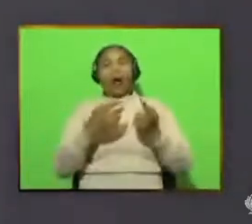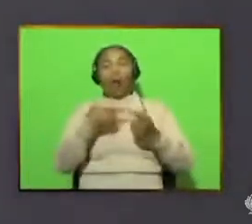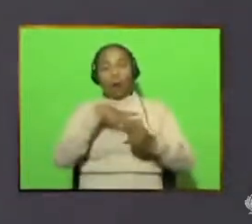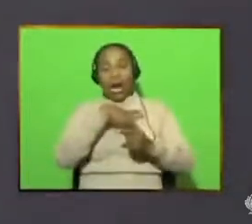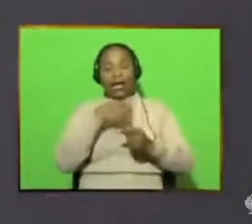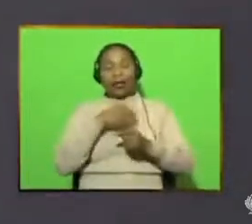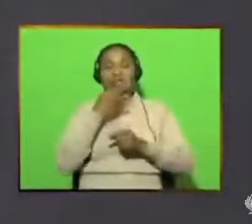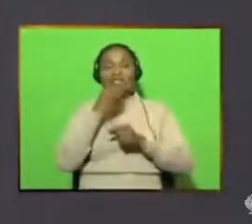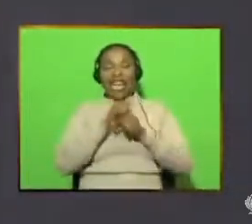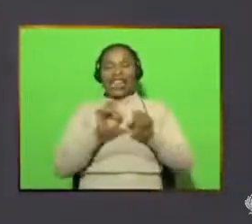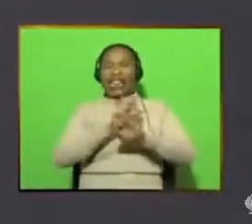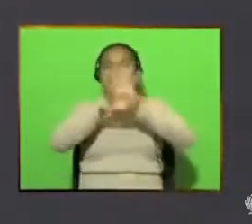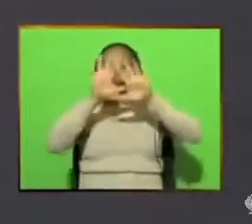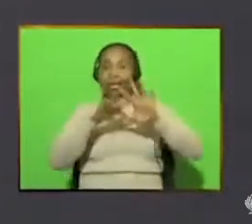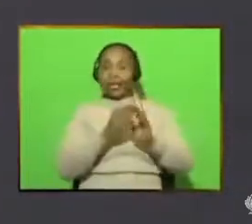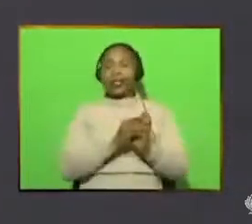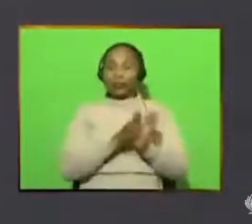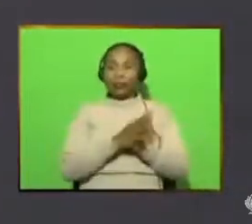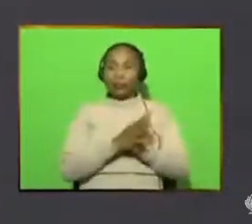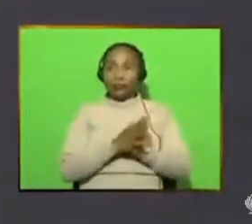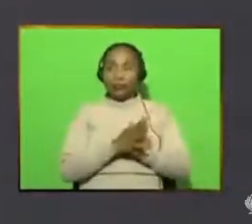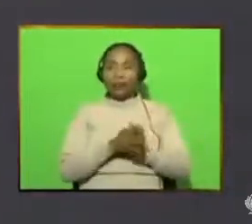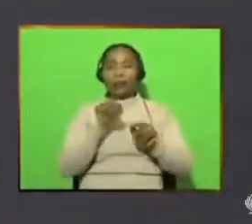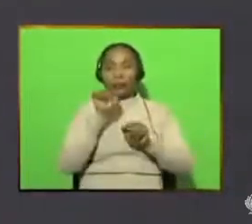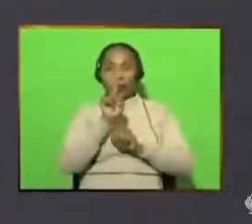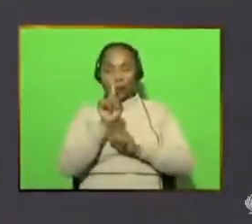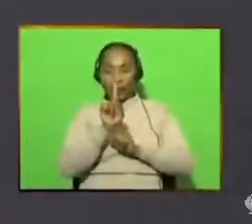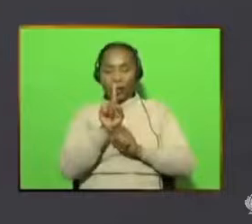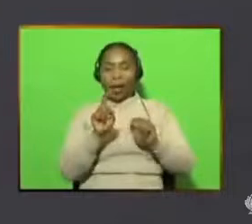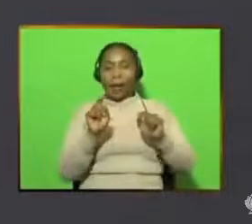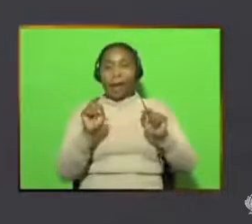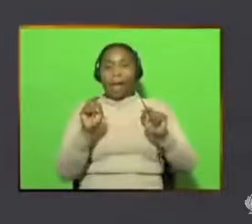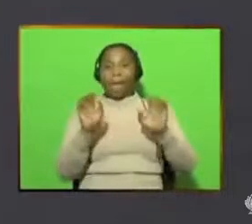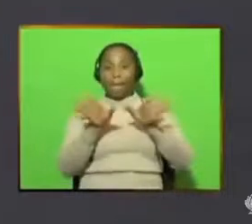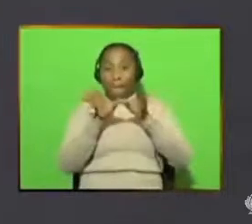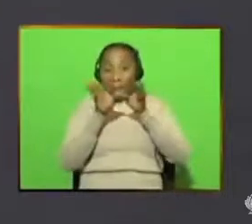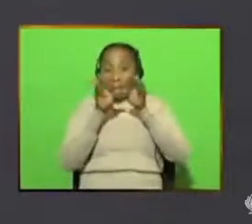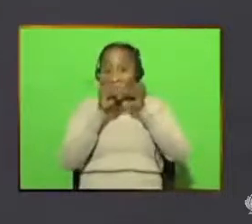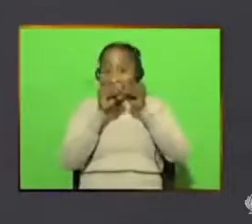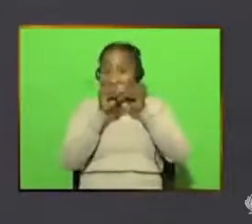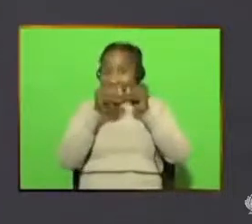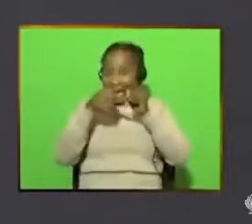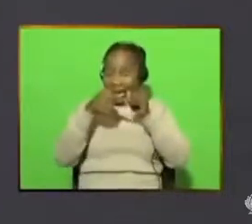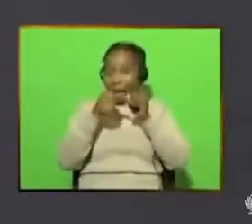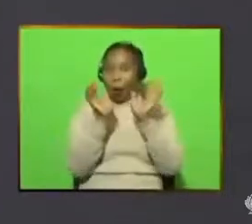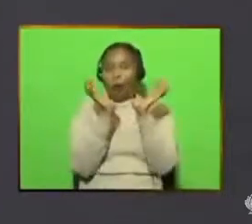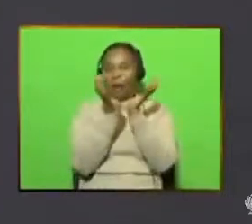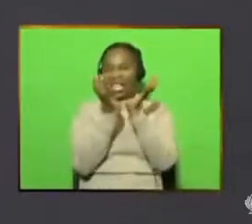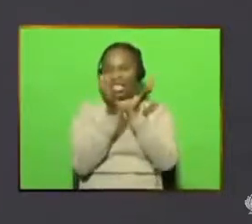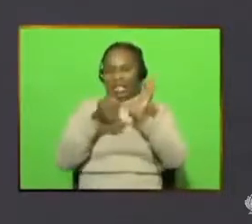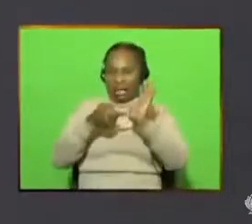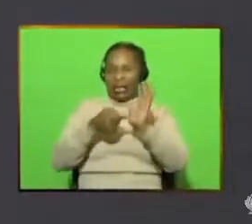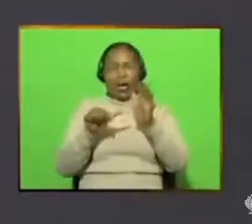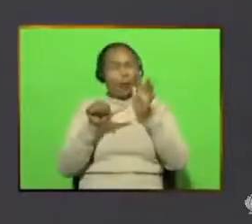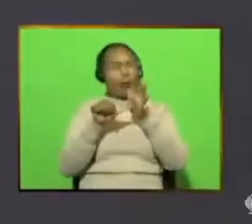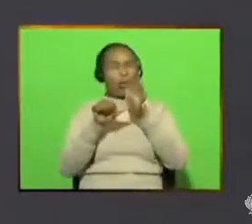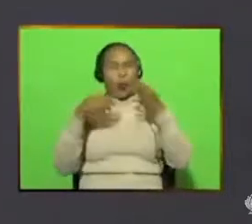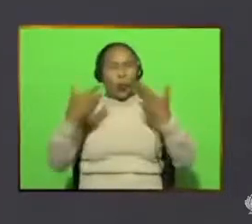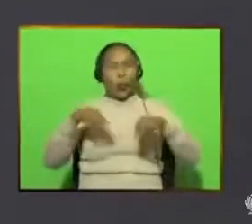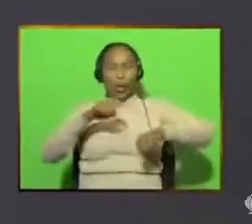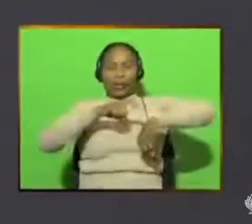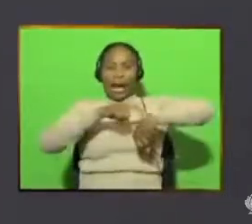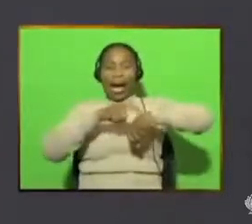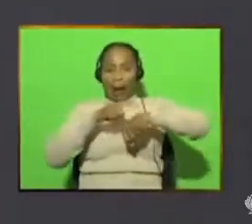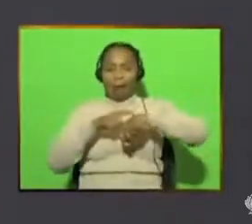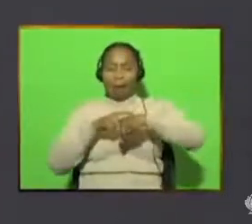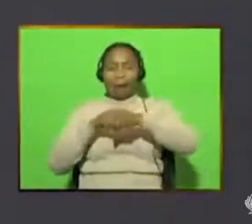state clearly that this meeting is a pivotal moment in the history of